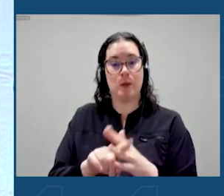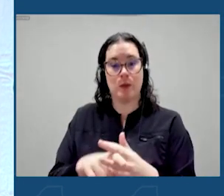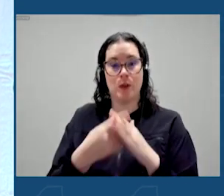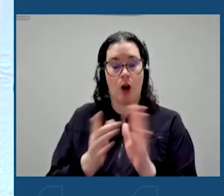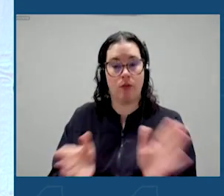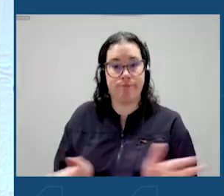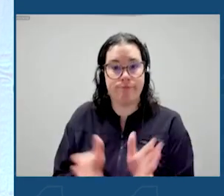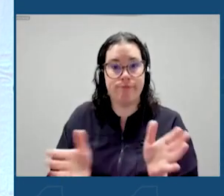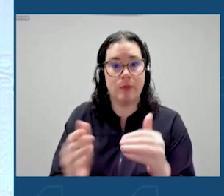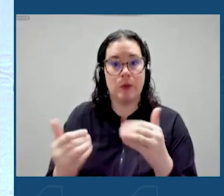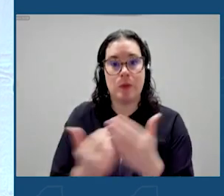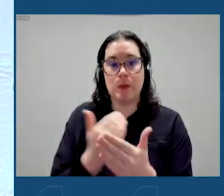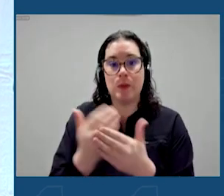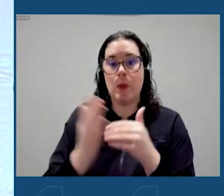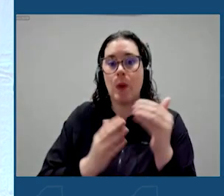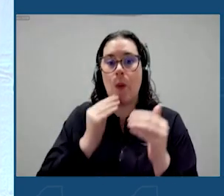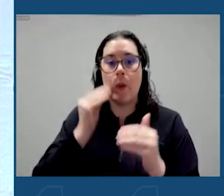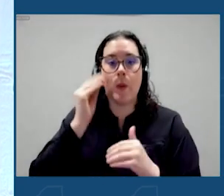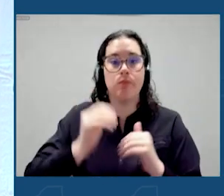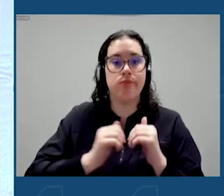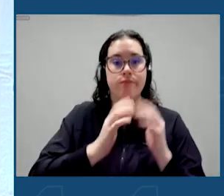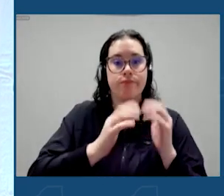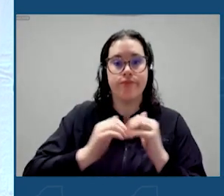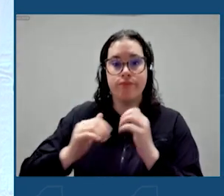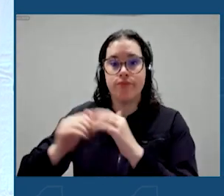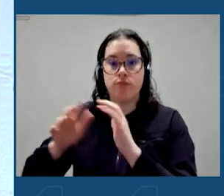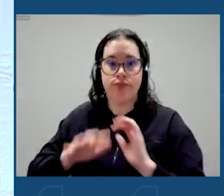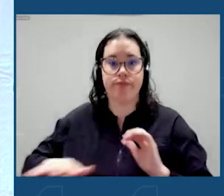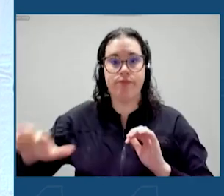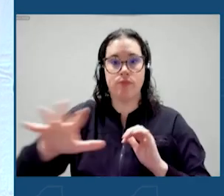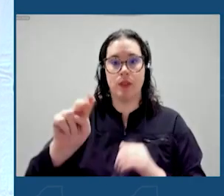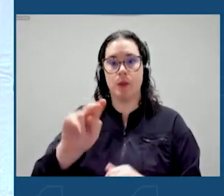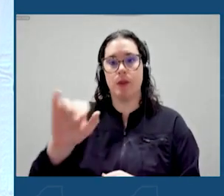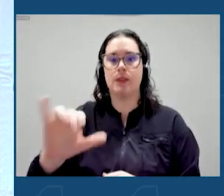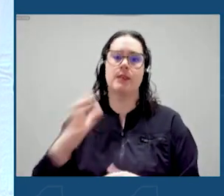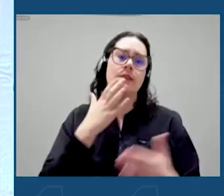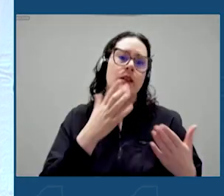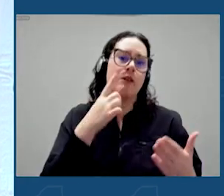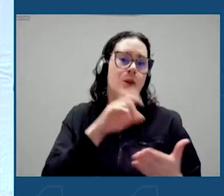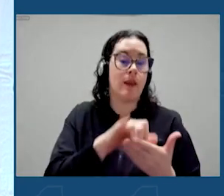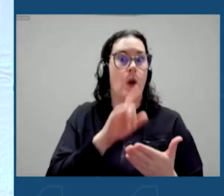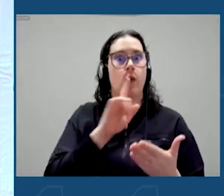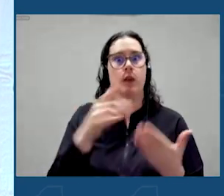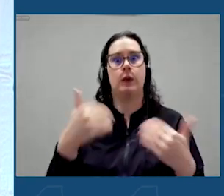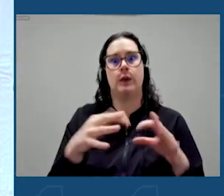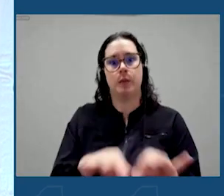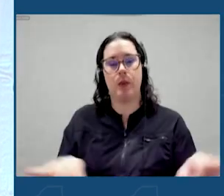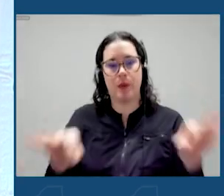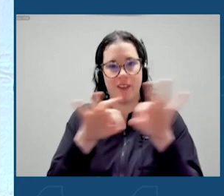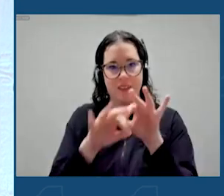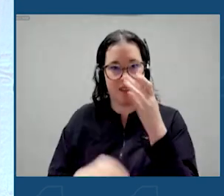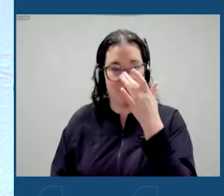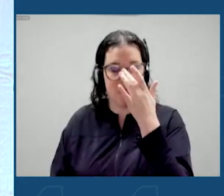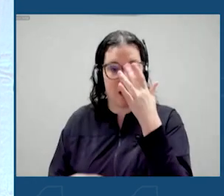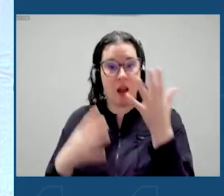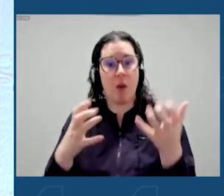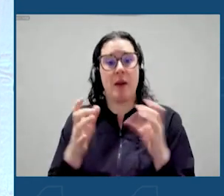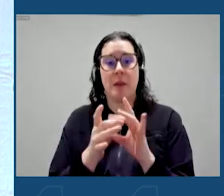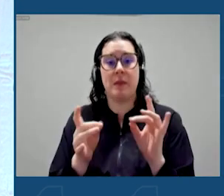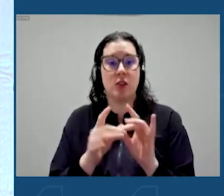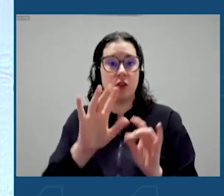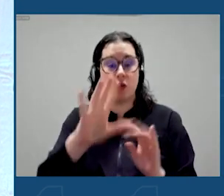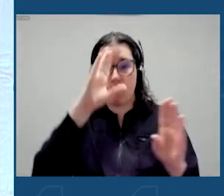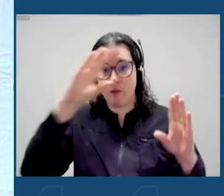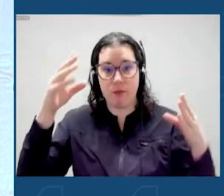construction all across the city. Mr. Mayor, thank you for that. It's a big deal. And I also want to say your focus endlessly